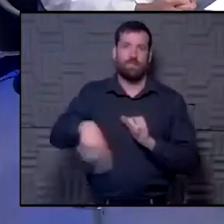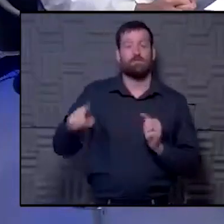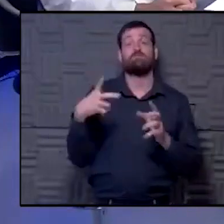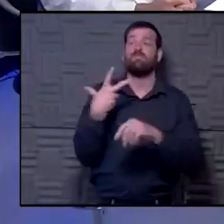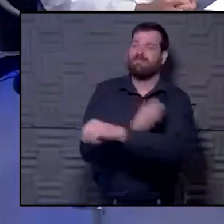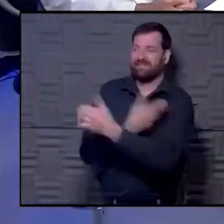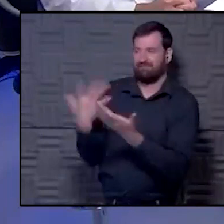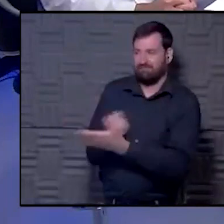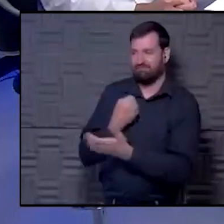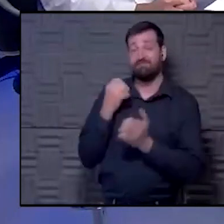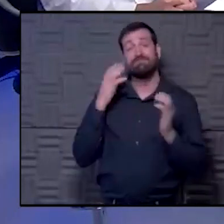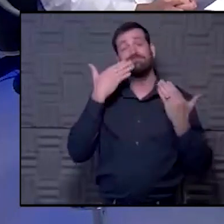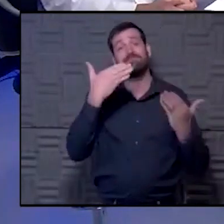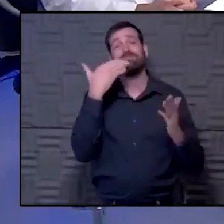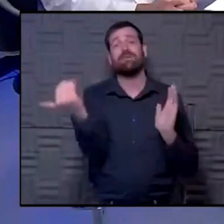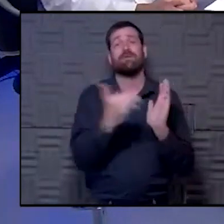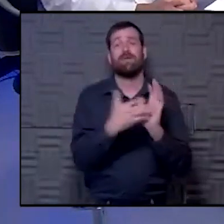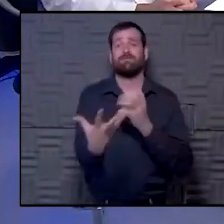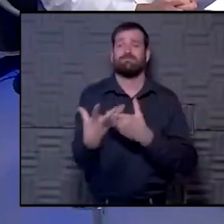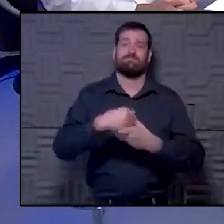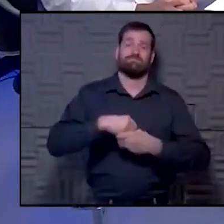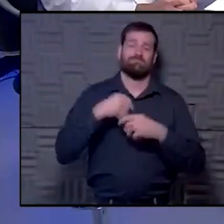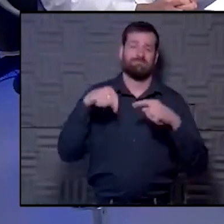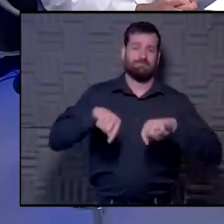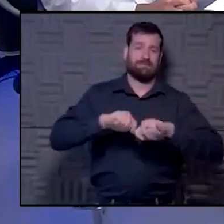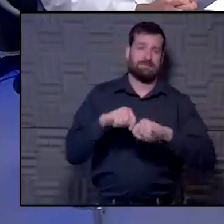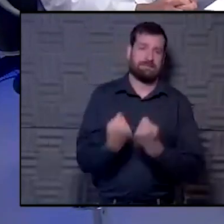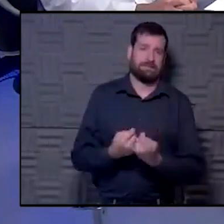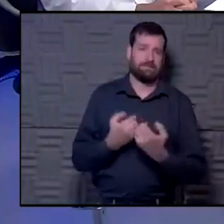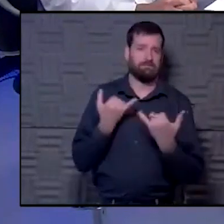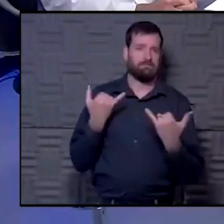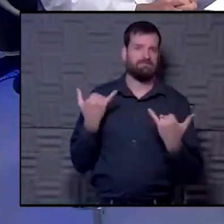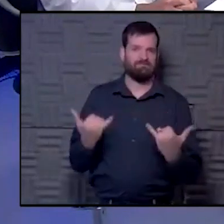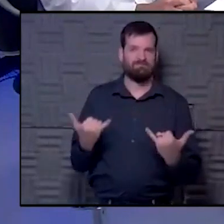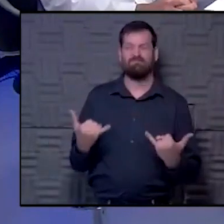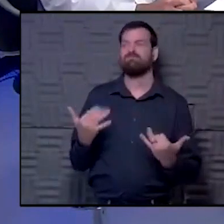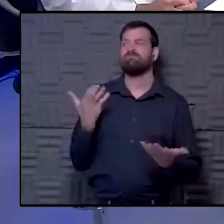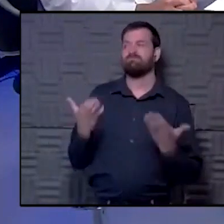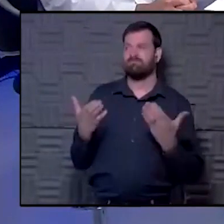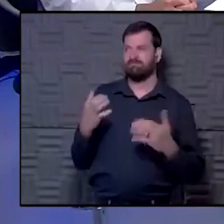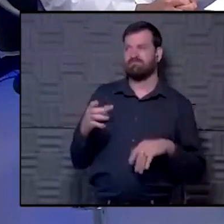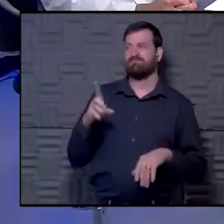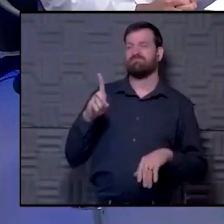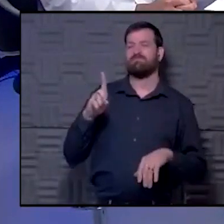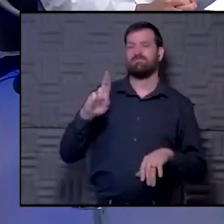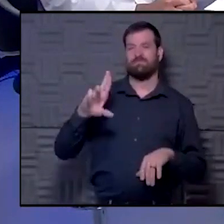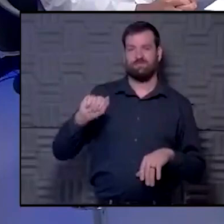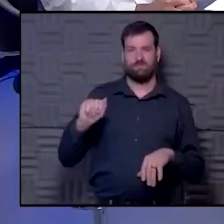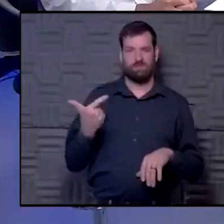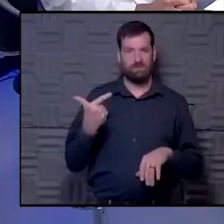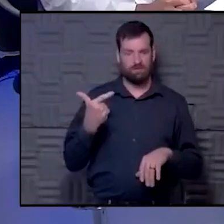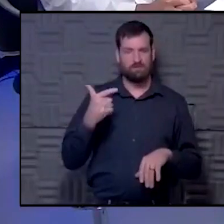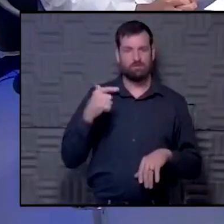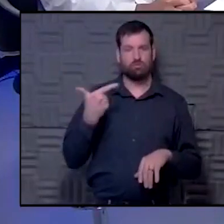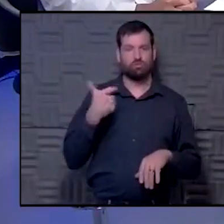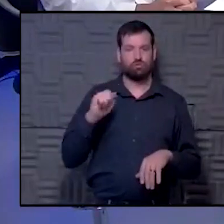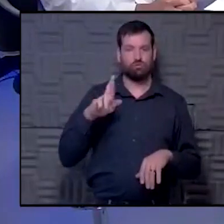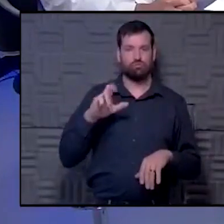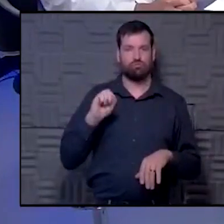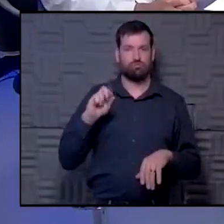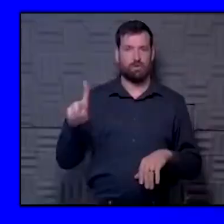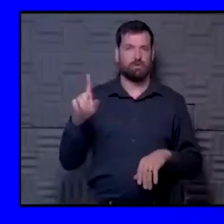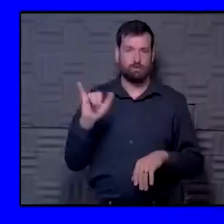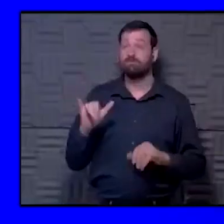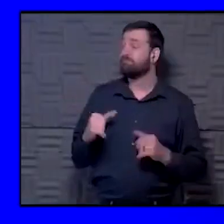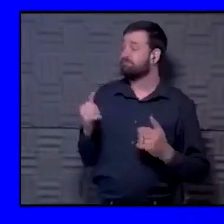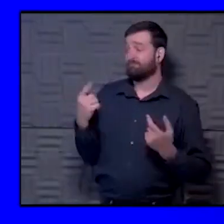right. Well, thanks again for being part of this our team today. I think you may have worked with Dr. Doug Girard a little bit along the way, too. So, I have. A good man. Good man.